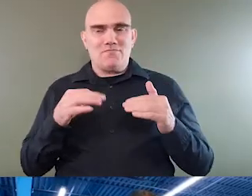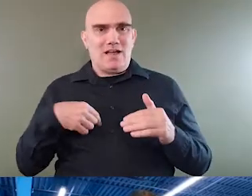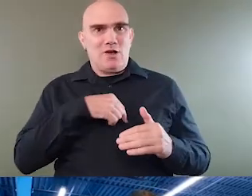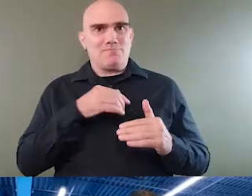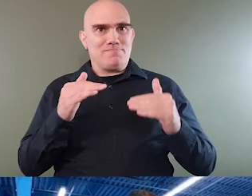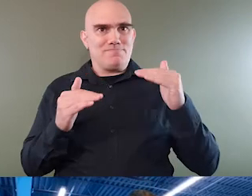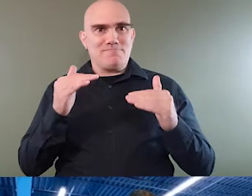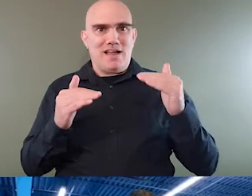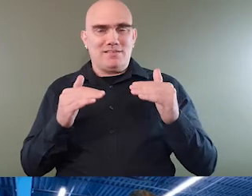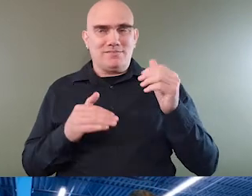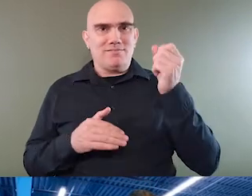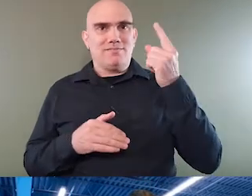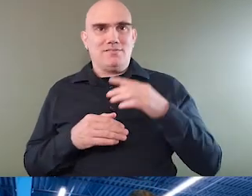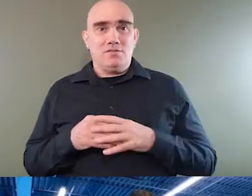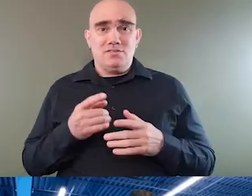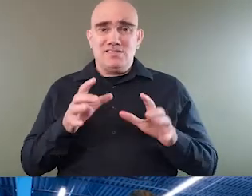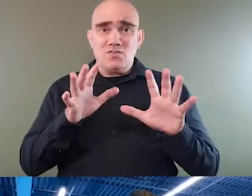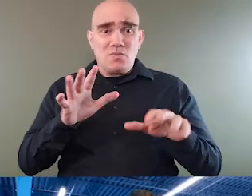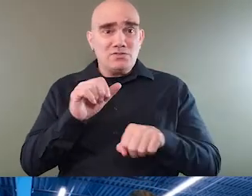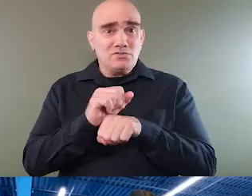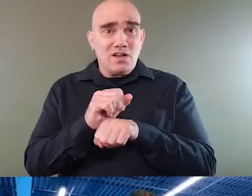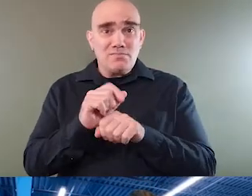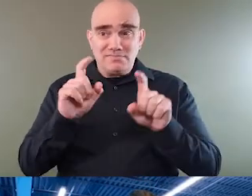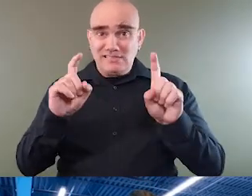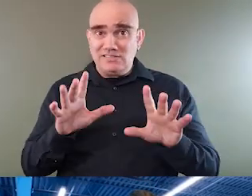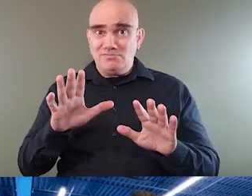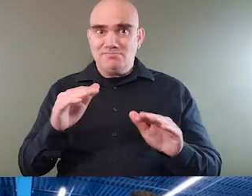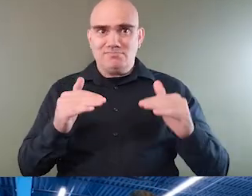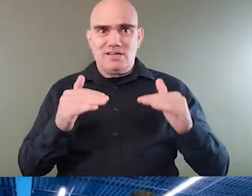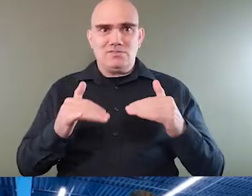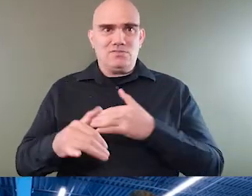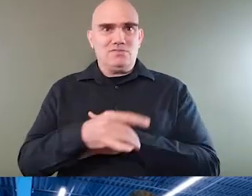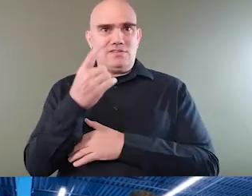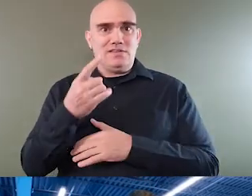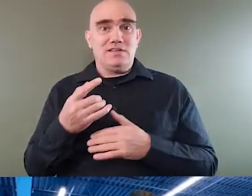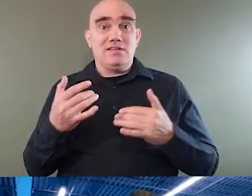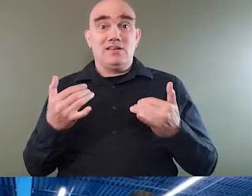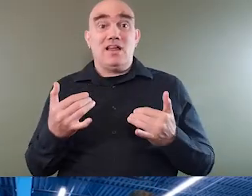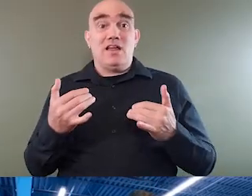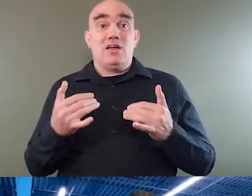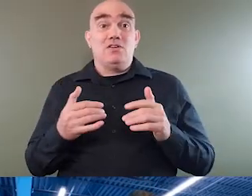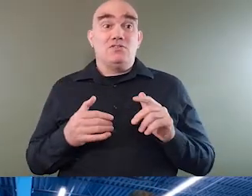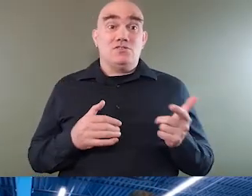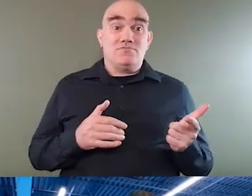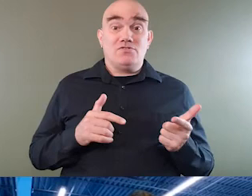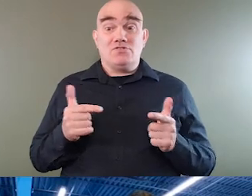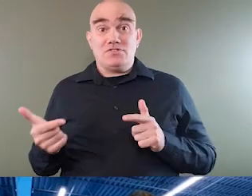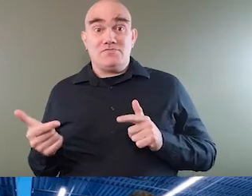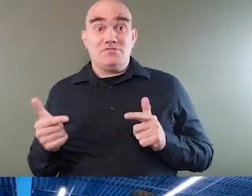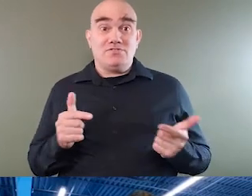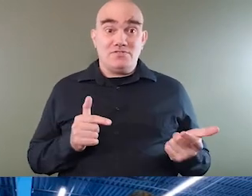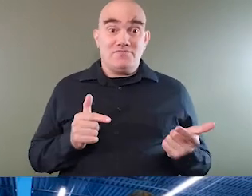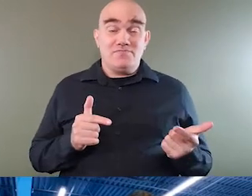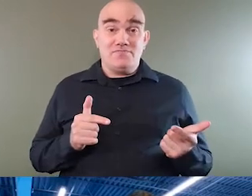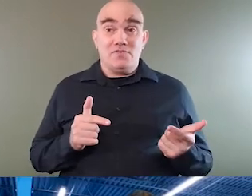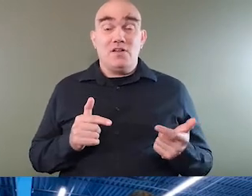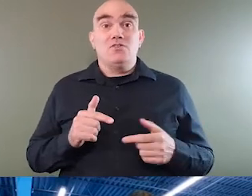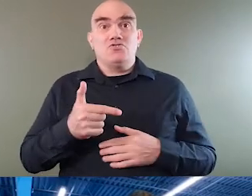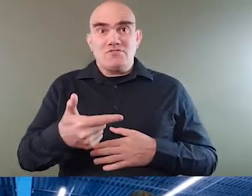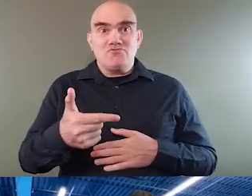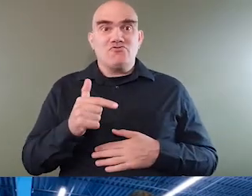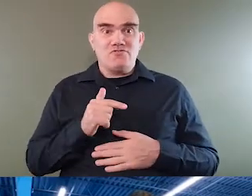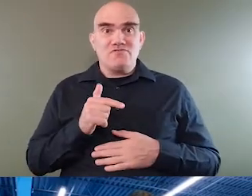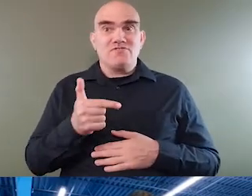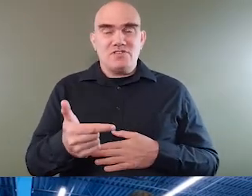balance. You did a great job testing your balance today, shifting from side to side, shifting front and